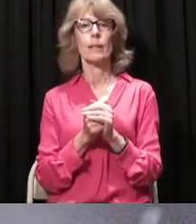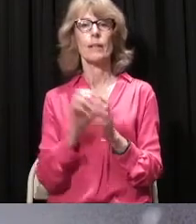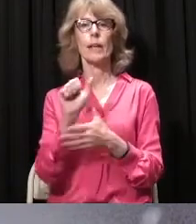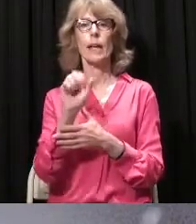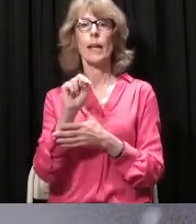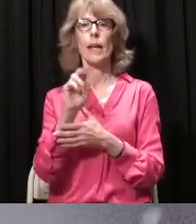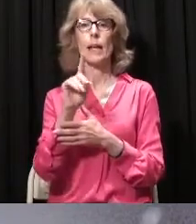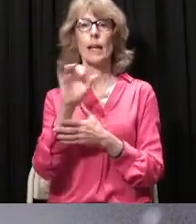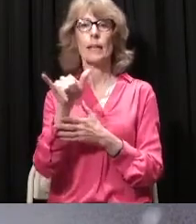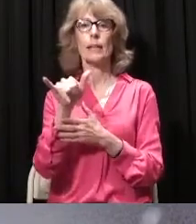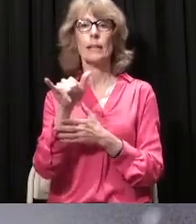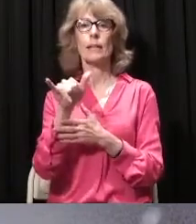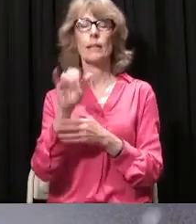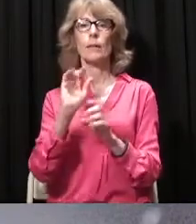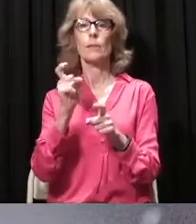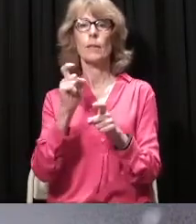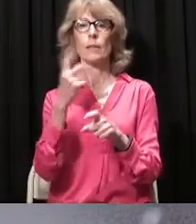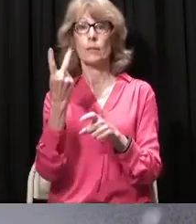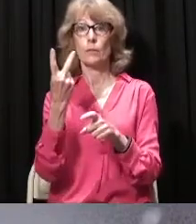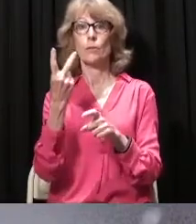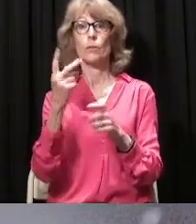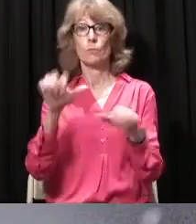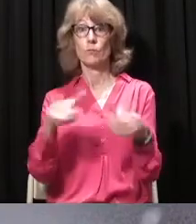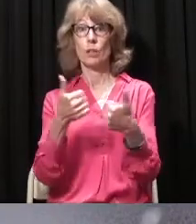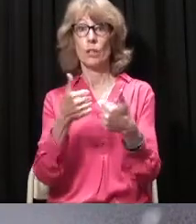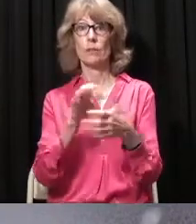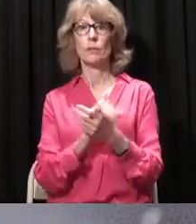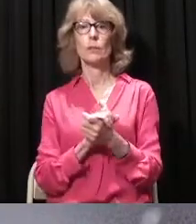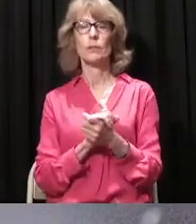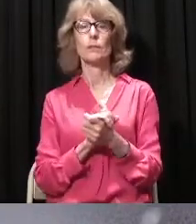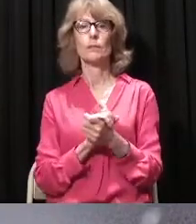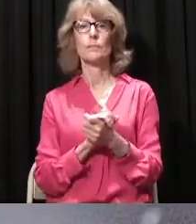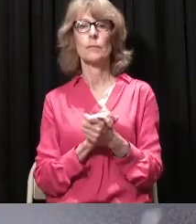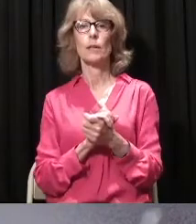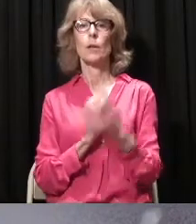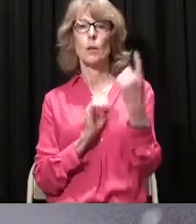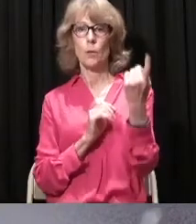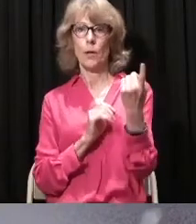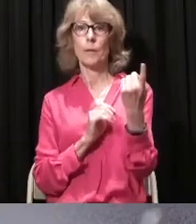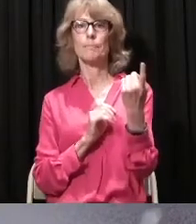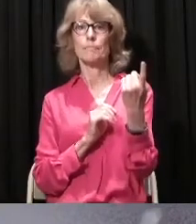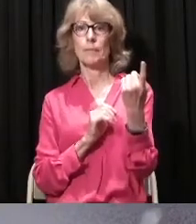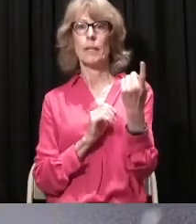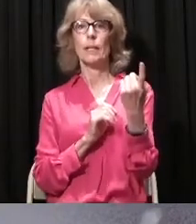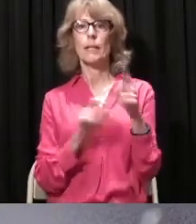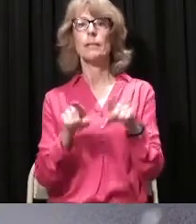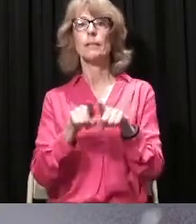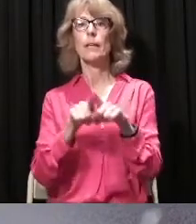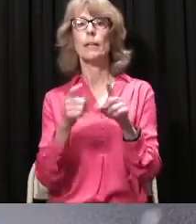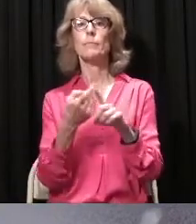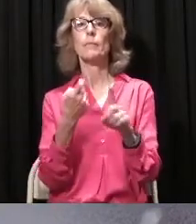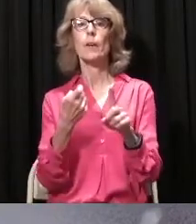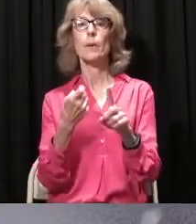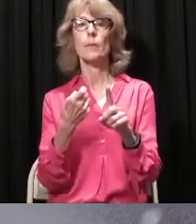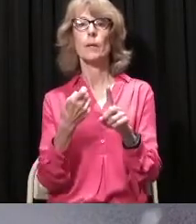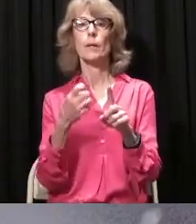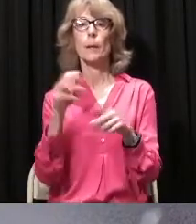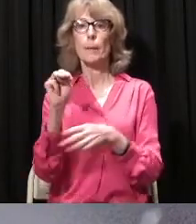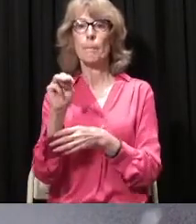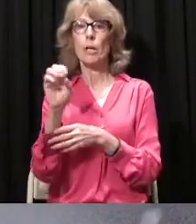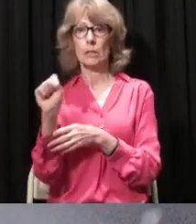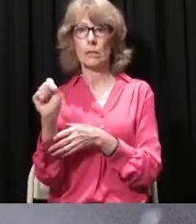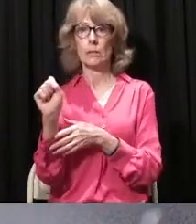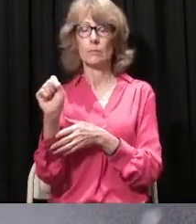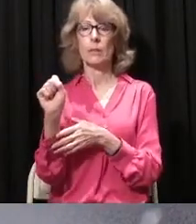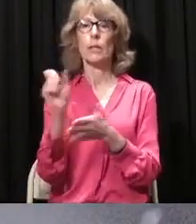And one of the challenges is the one from the book. You write a letter to somebody that's influenced you, and you go read that